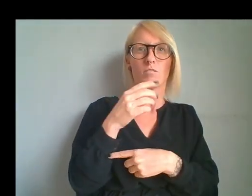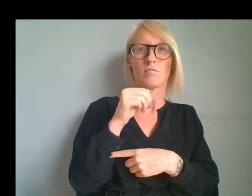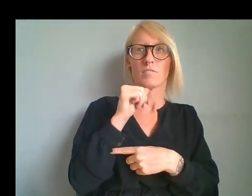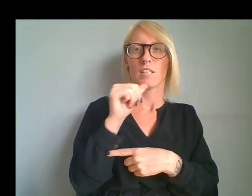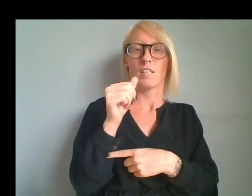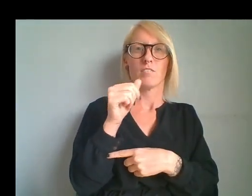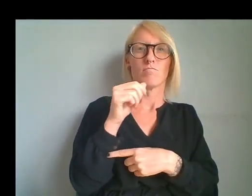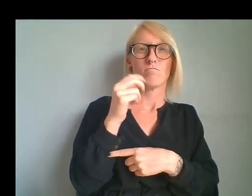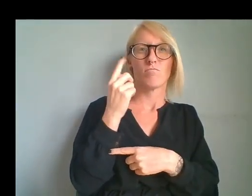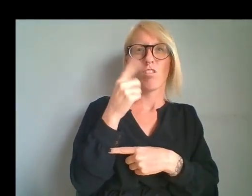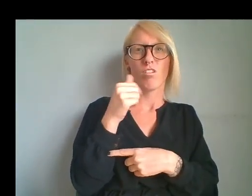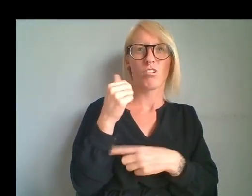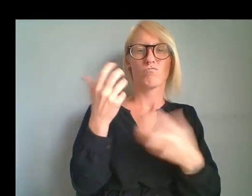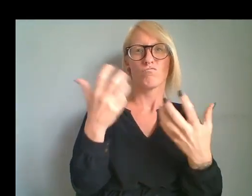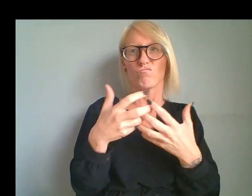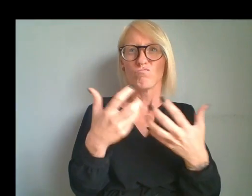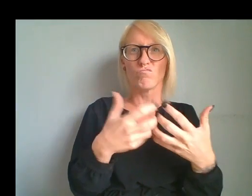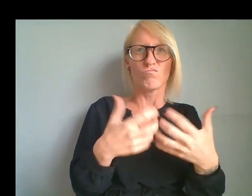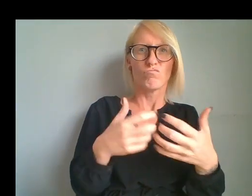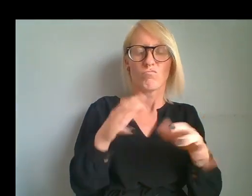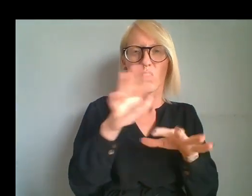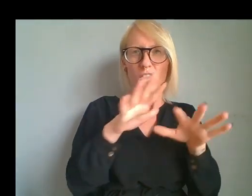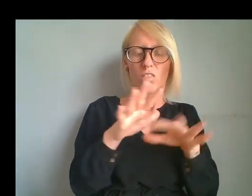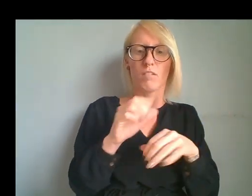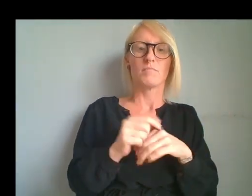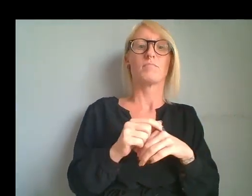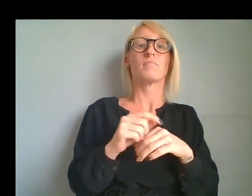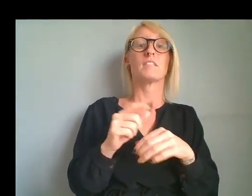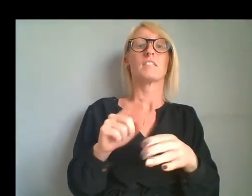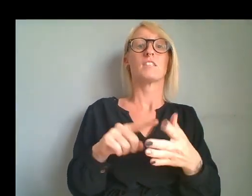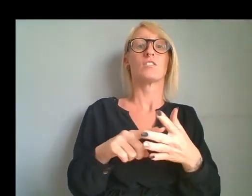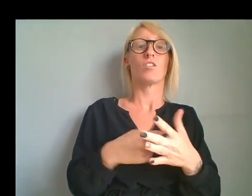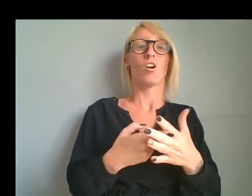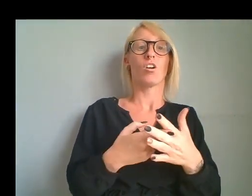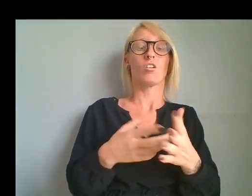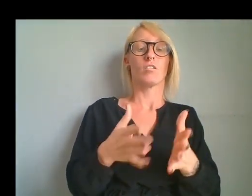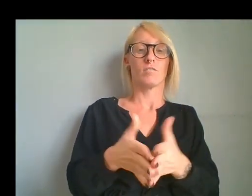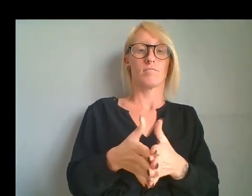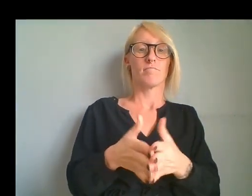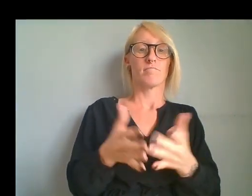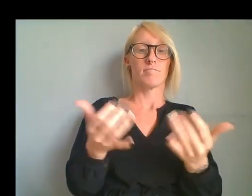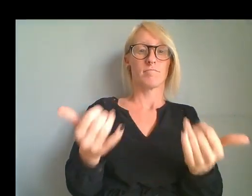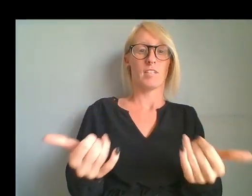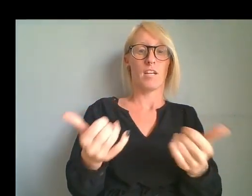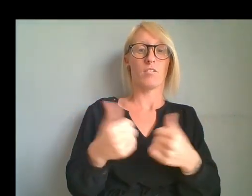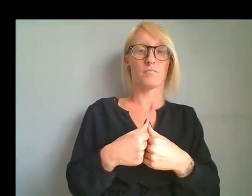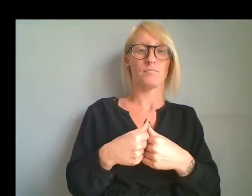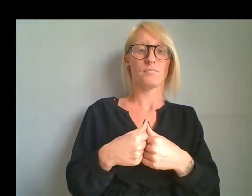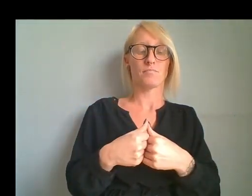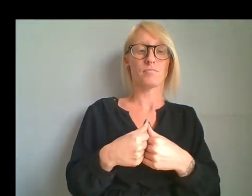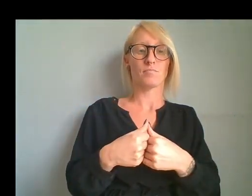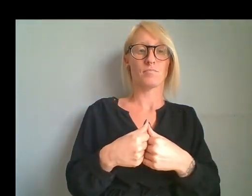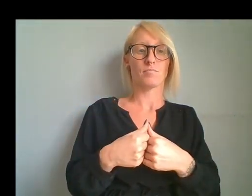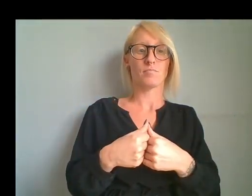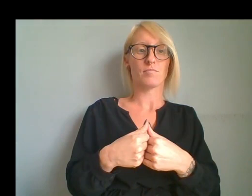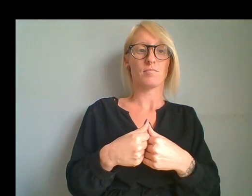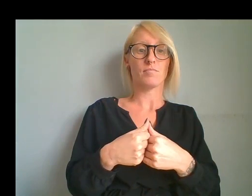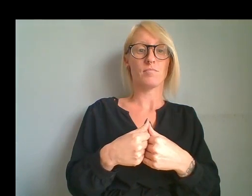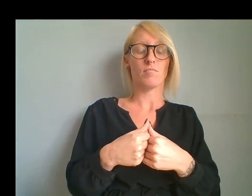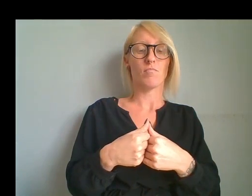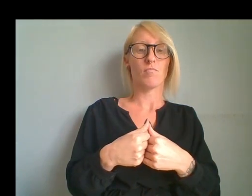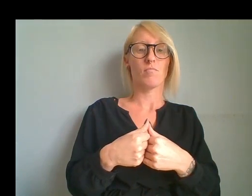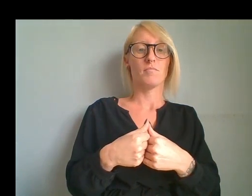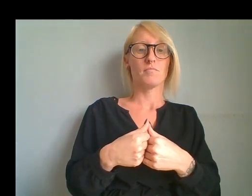cutter. Okay, so getting started. Now you're thinking, okay, blogging, I think I might want to do this. How can I get started on